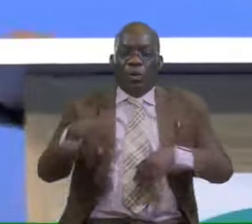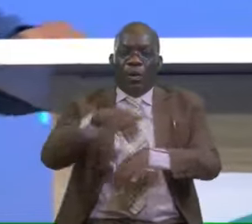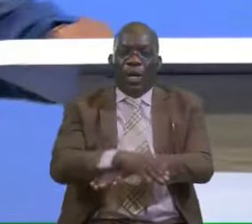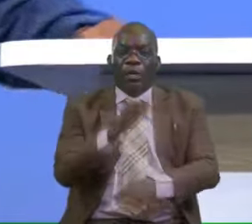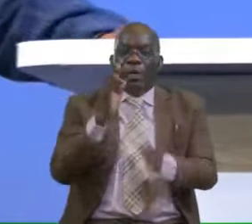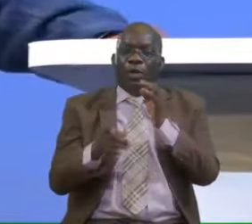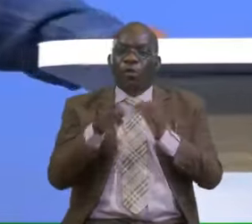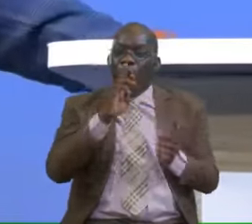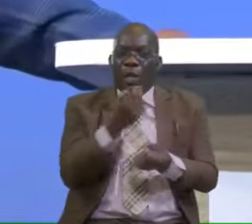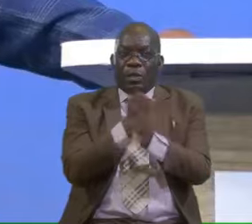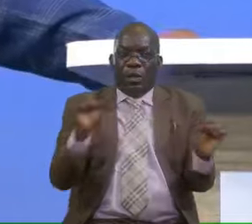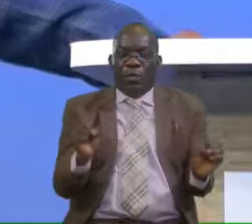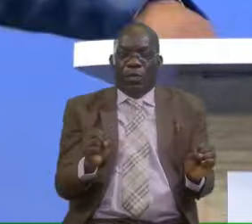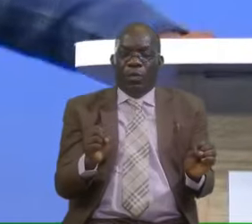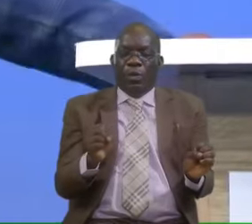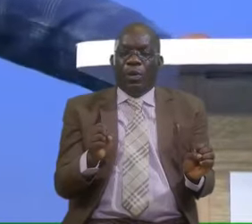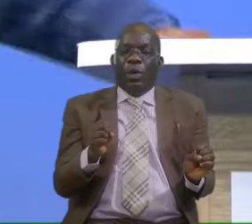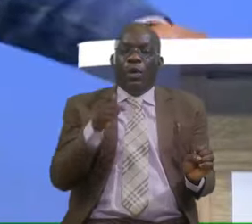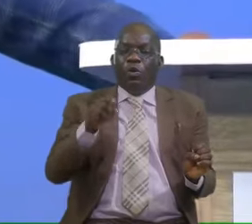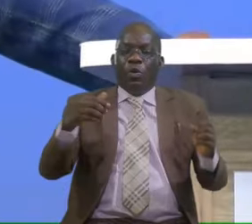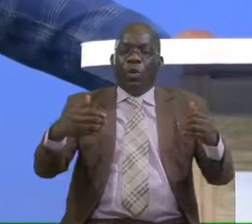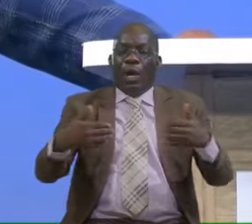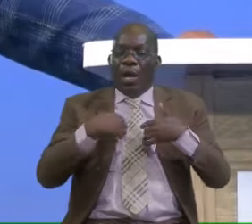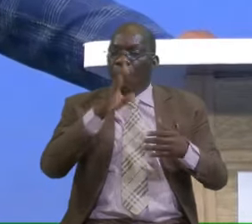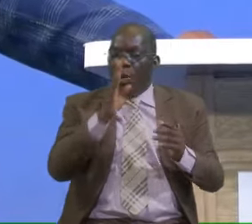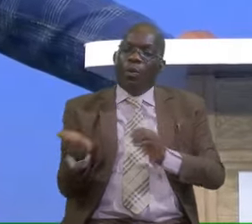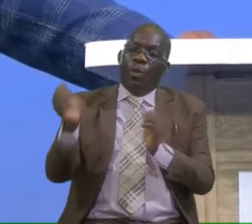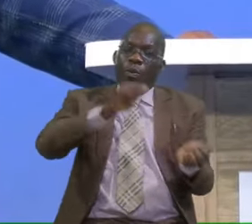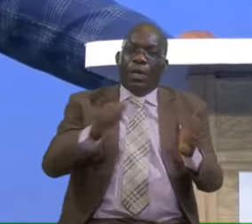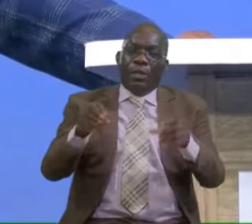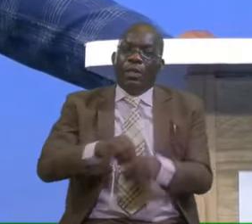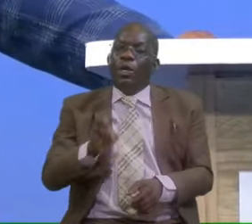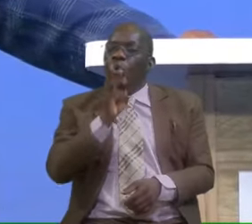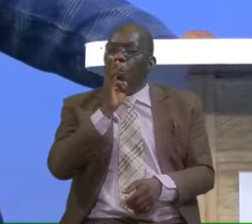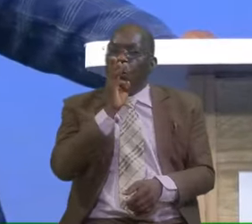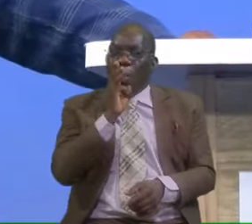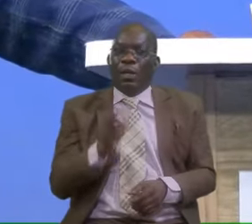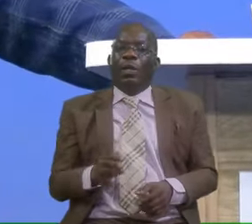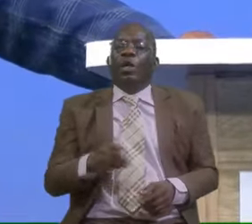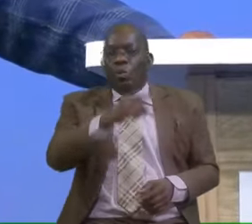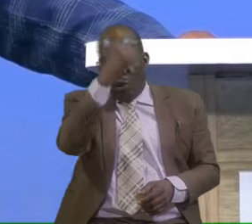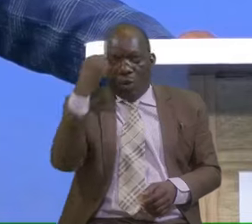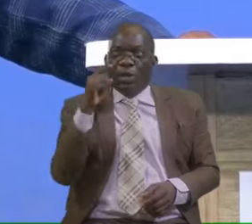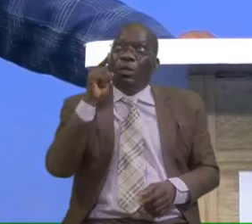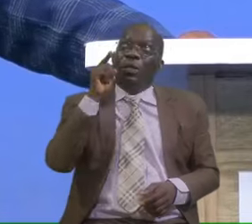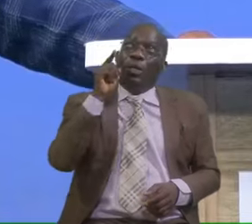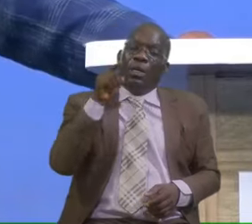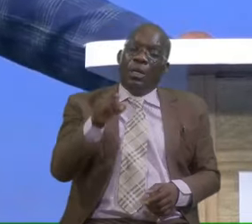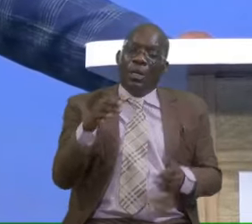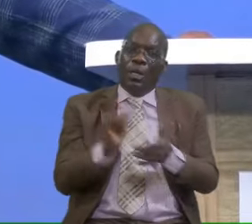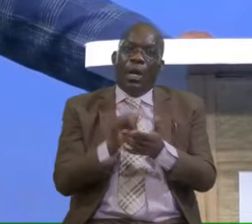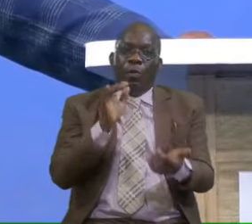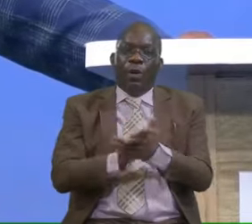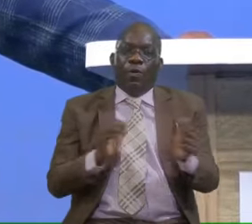again already and you've been baptized in water, because he that believeth and is baptized in